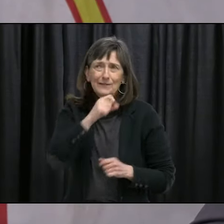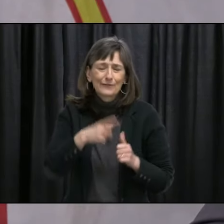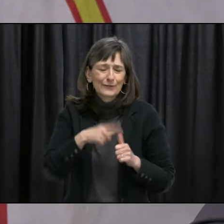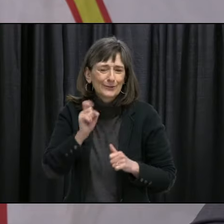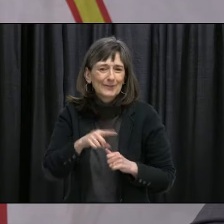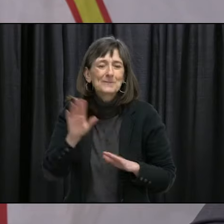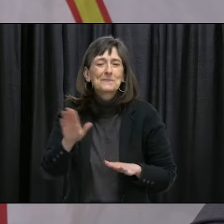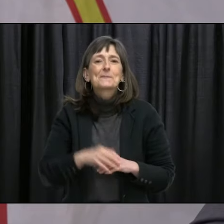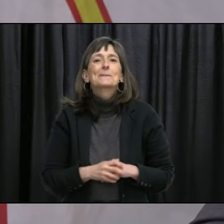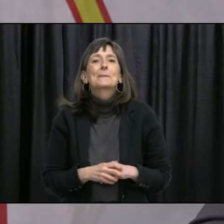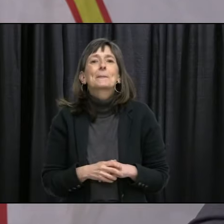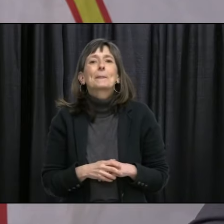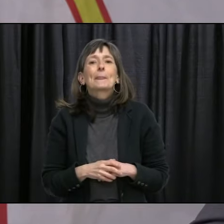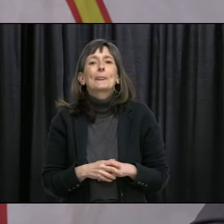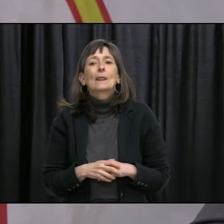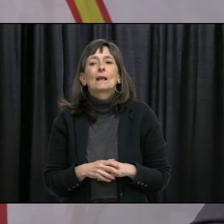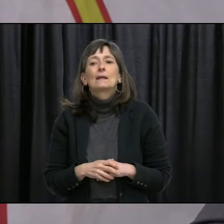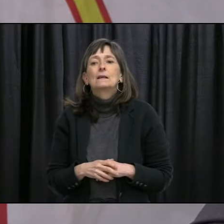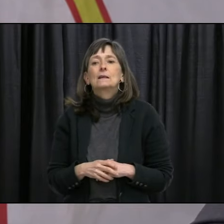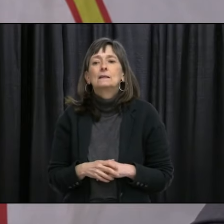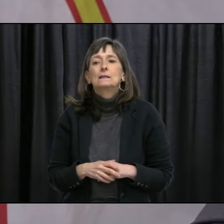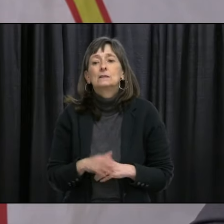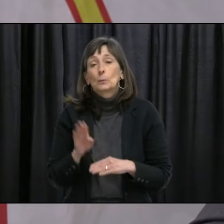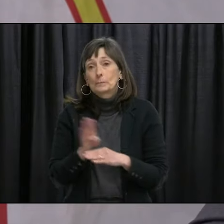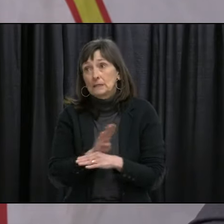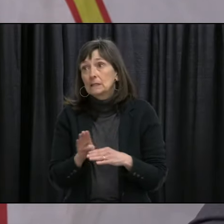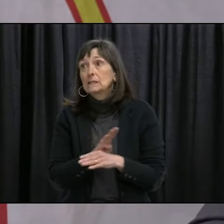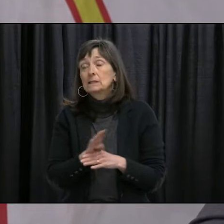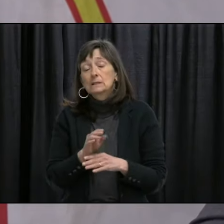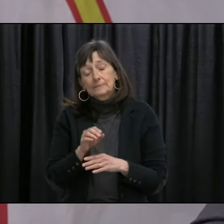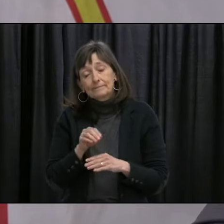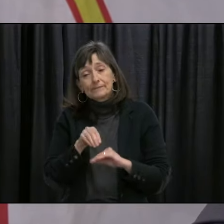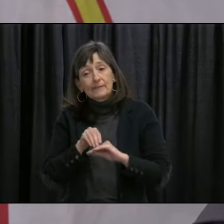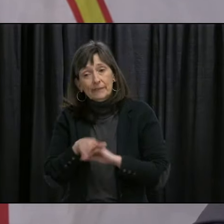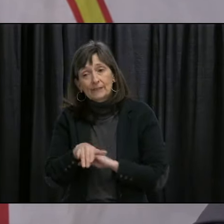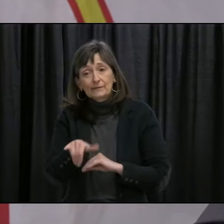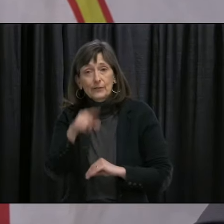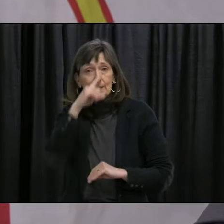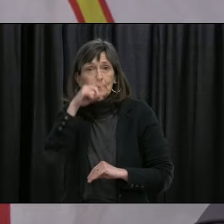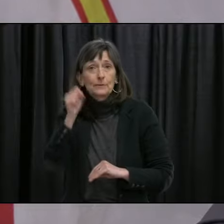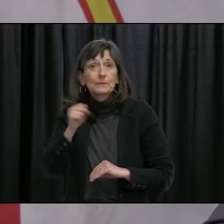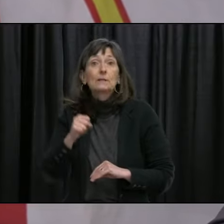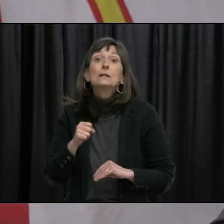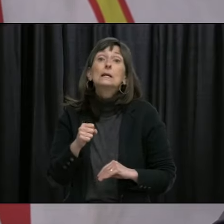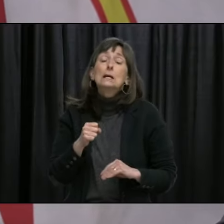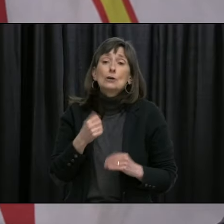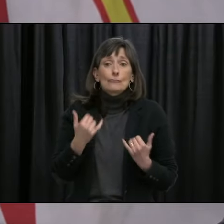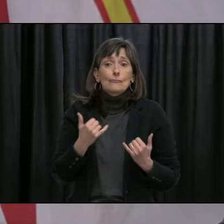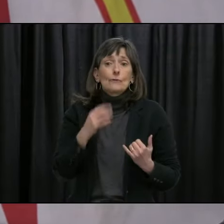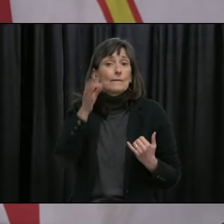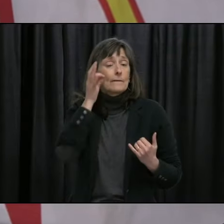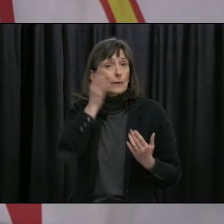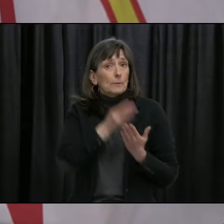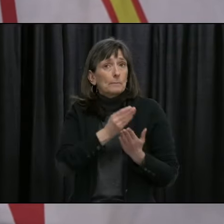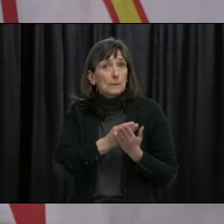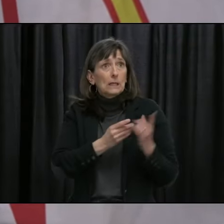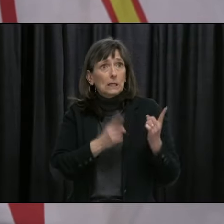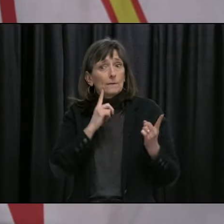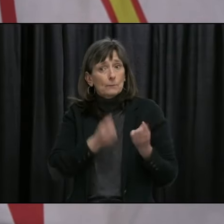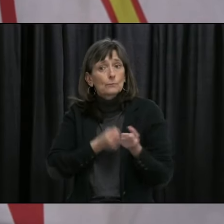So what I think where you're going here is the impact on businesses. So there's a fair amount of federal support that's out there already to